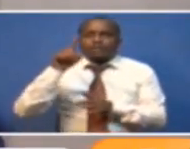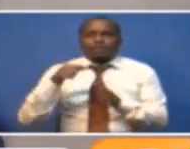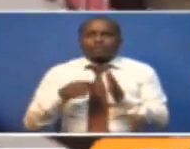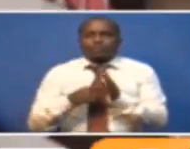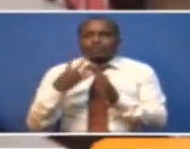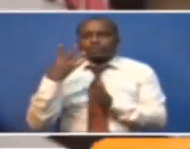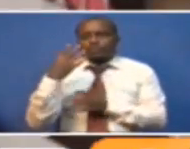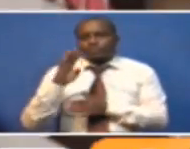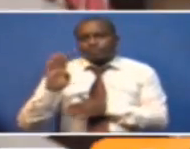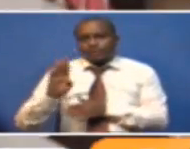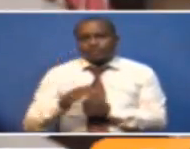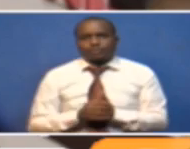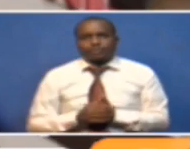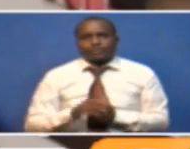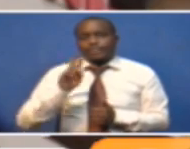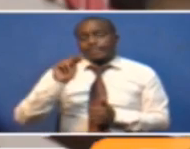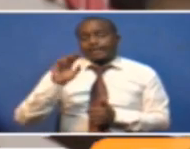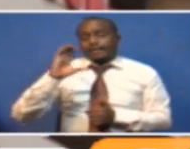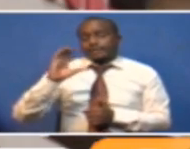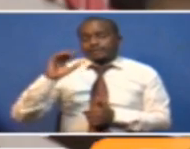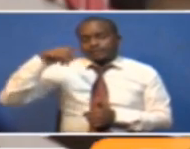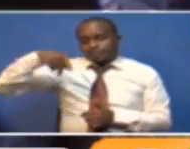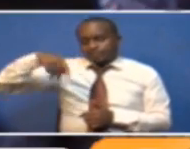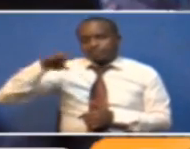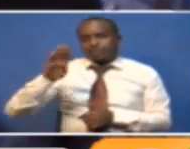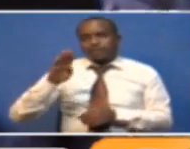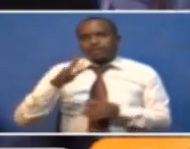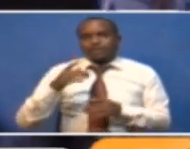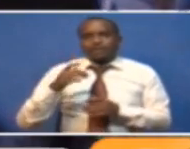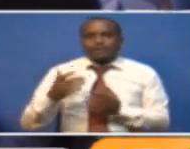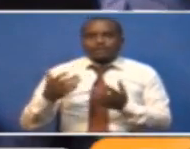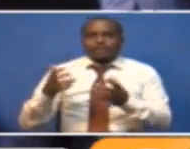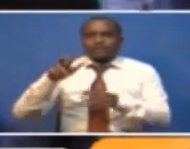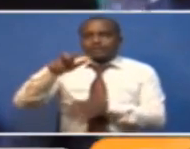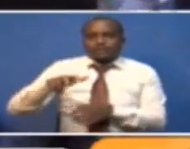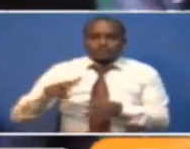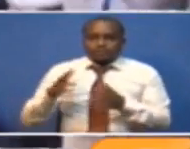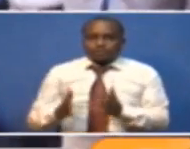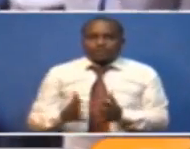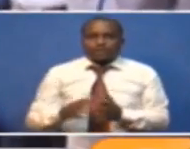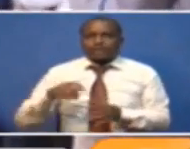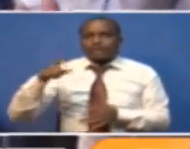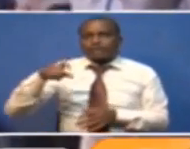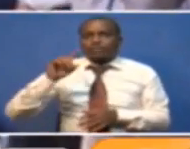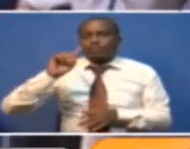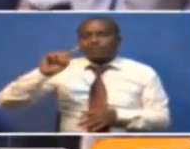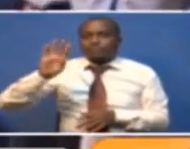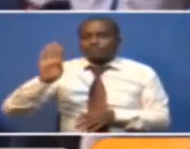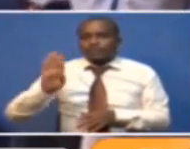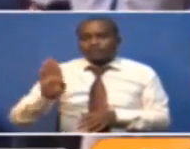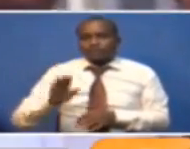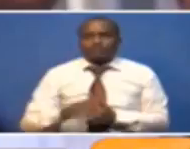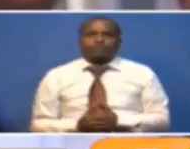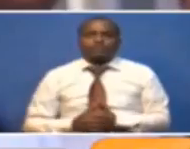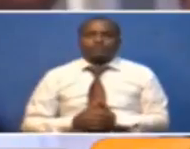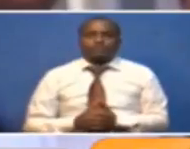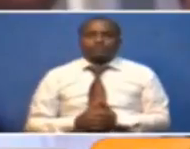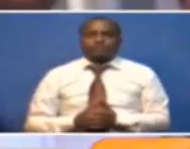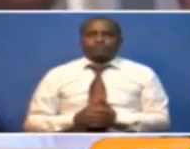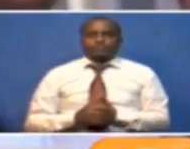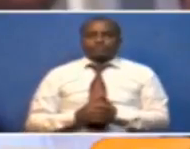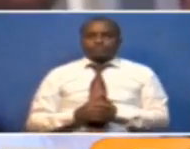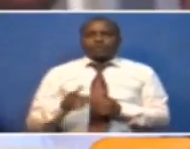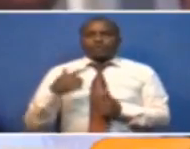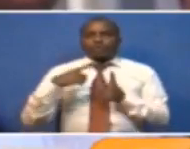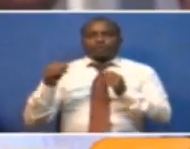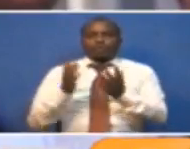billion. NCBP transporters too are demanding over a billion shillings withheld for months. And we are going through a very